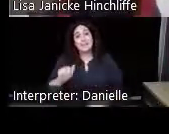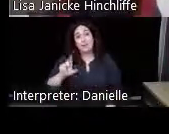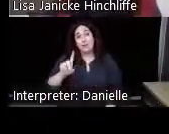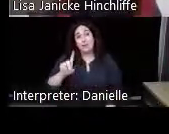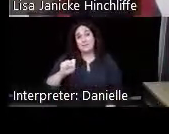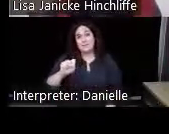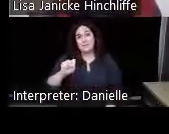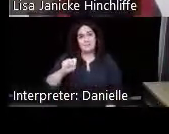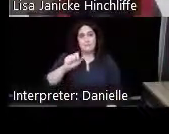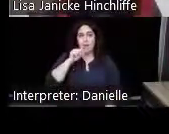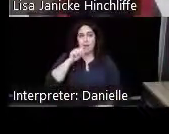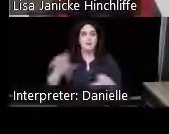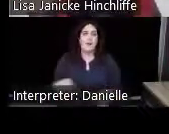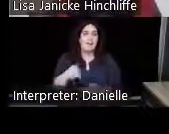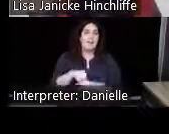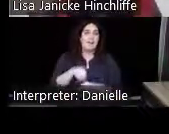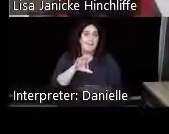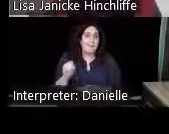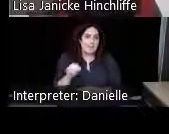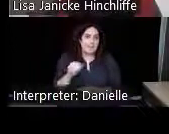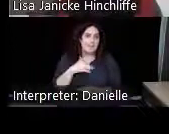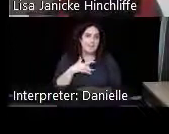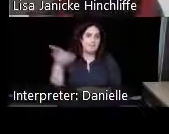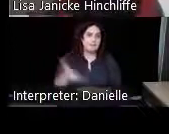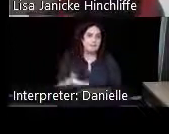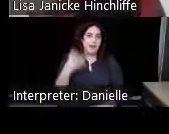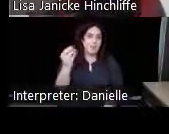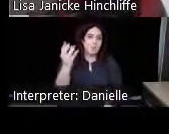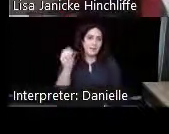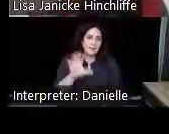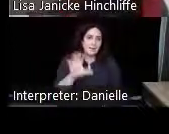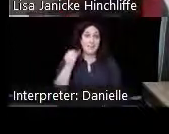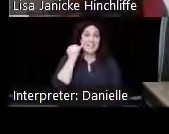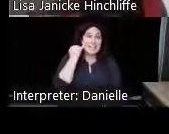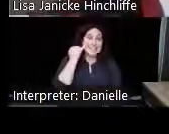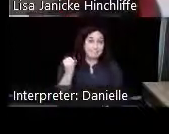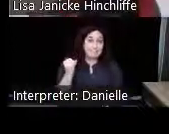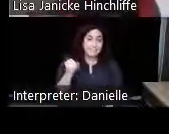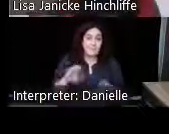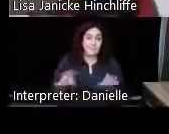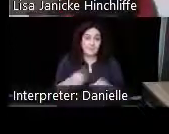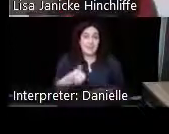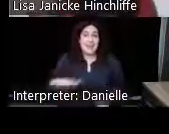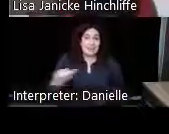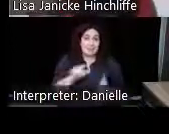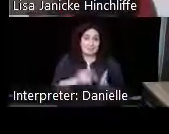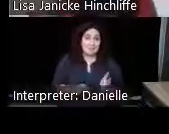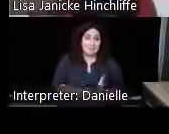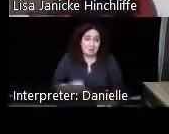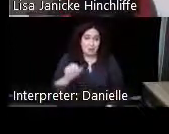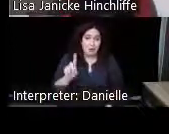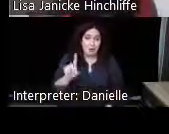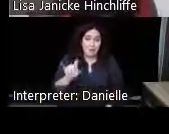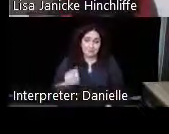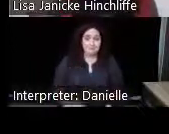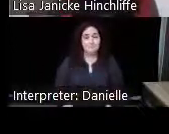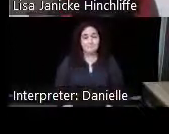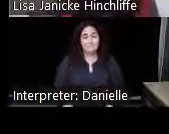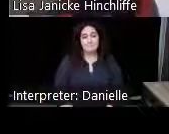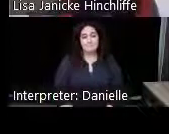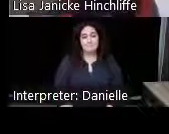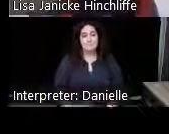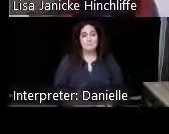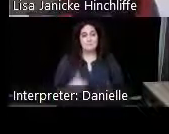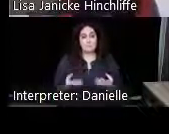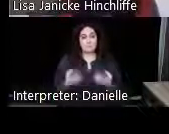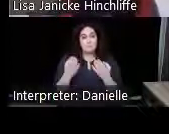outsourced, if they are done at all. And we posit that institutional repositories,